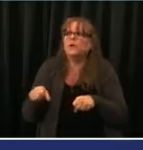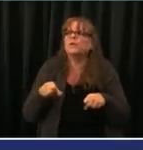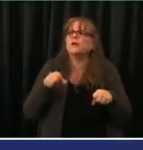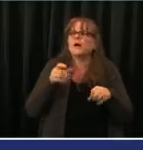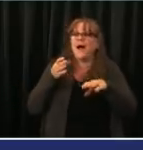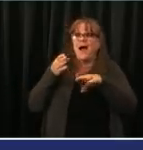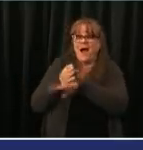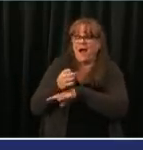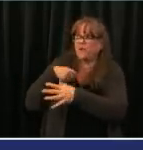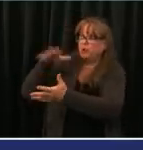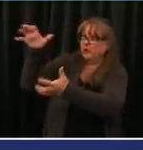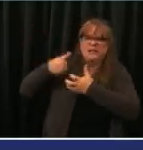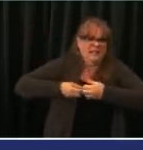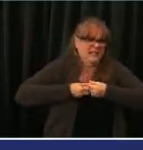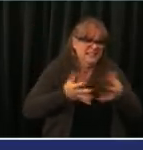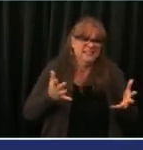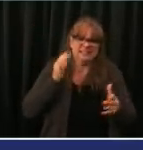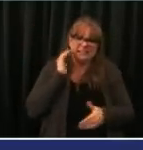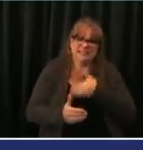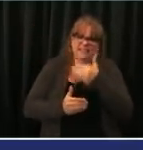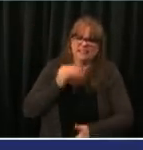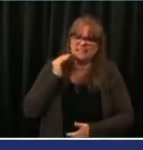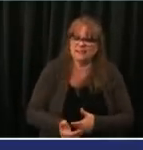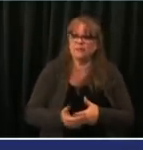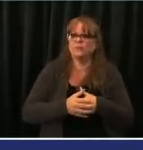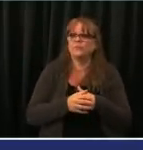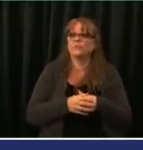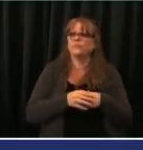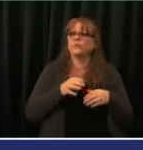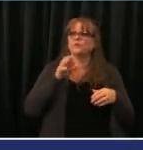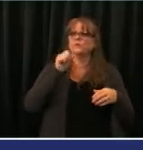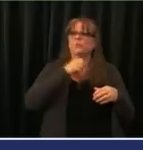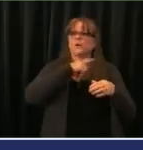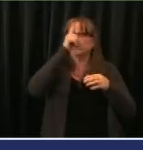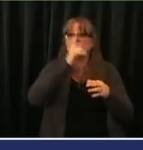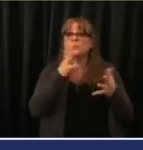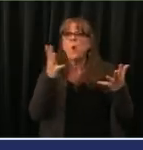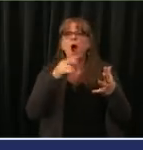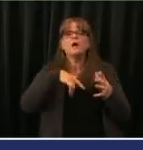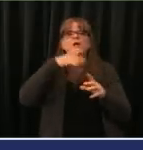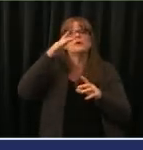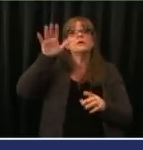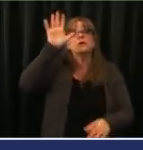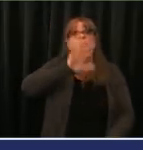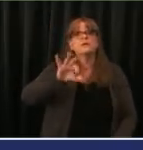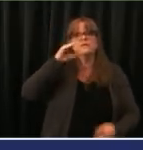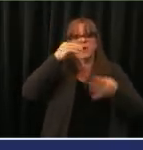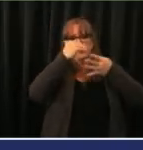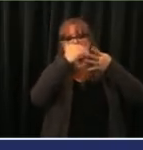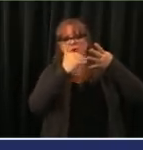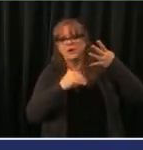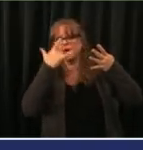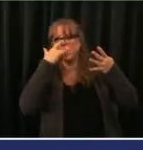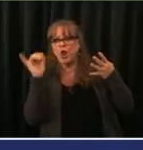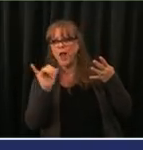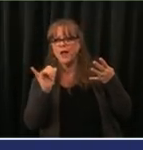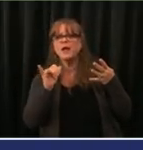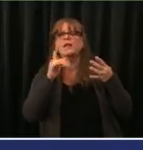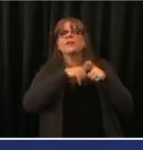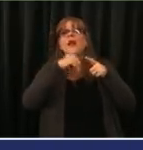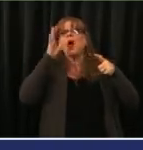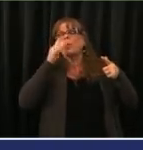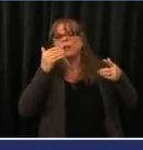demand. We have visibility on where we are, certainly for February. I think that March is likely to be updated again in terms of the exact date